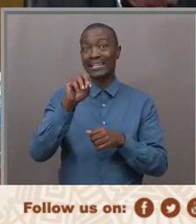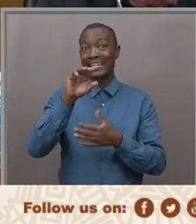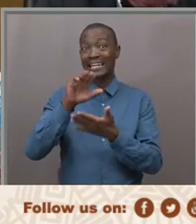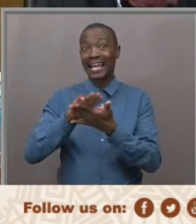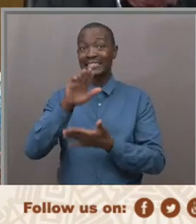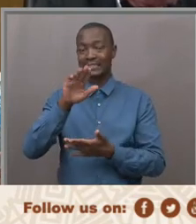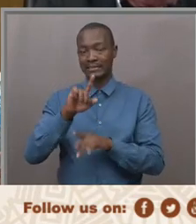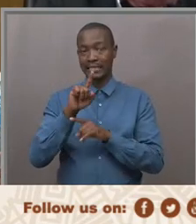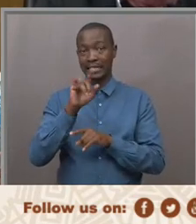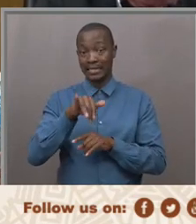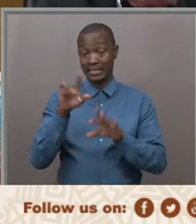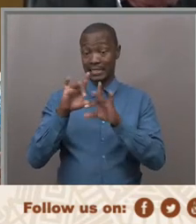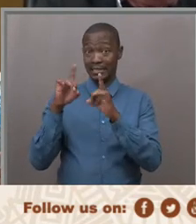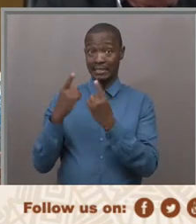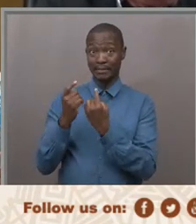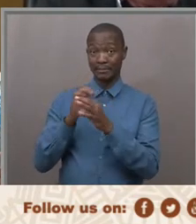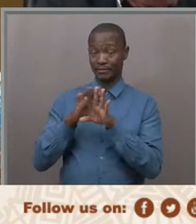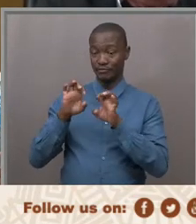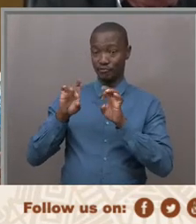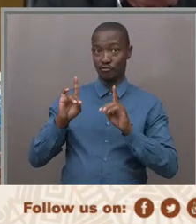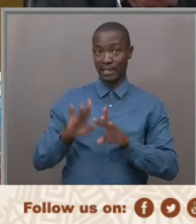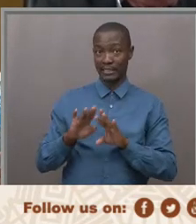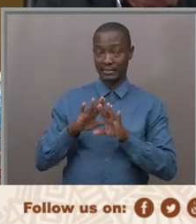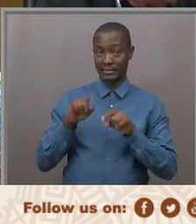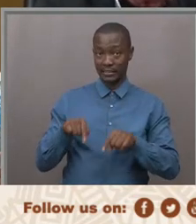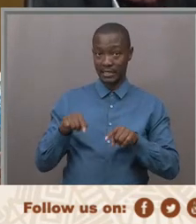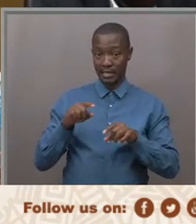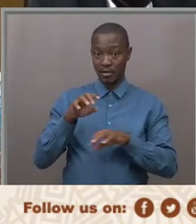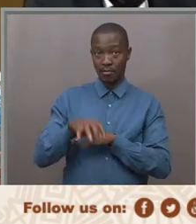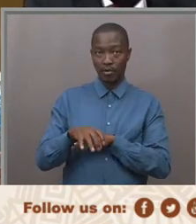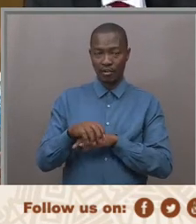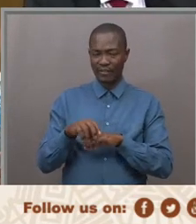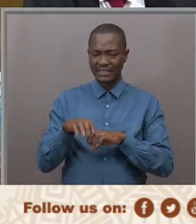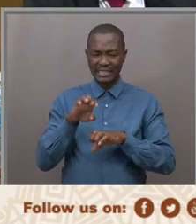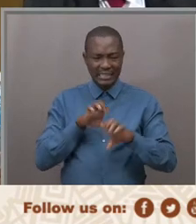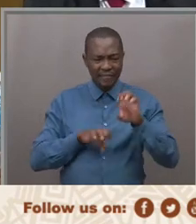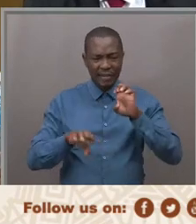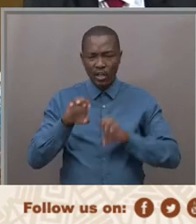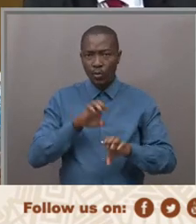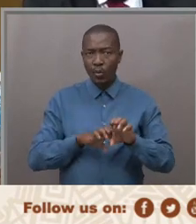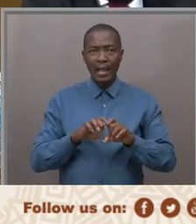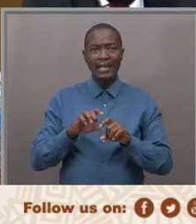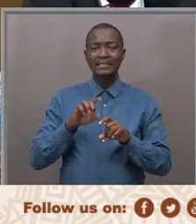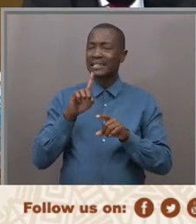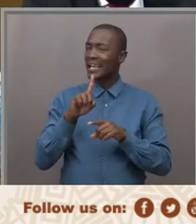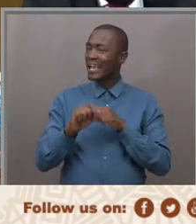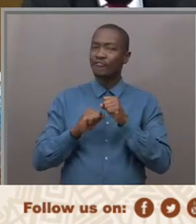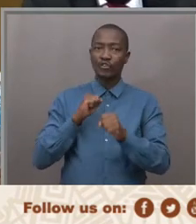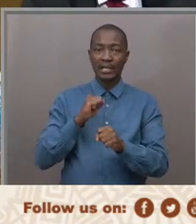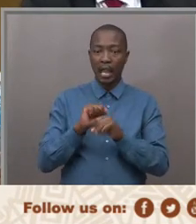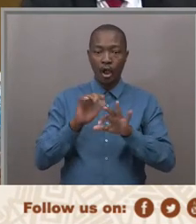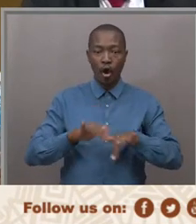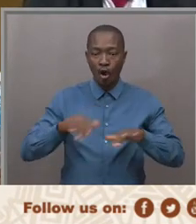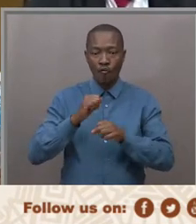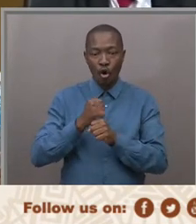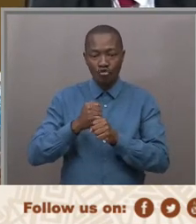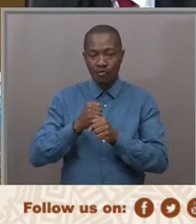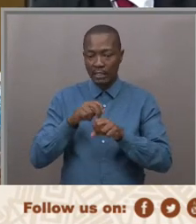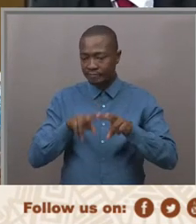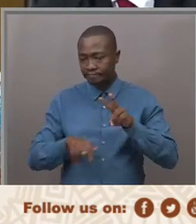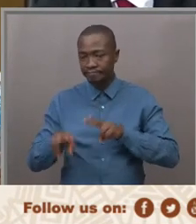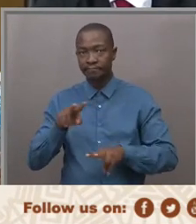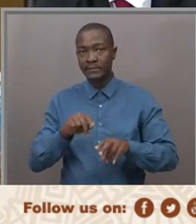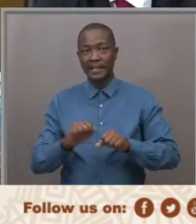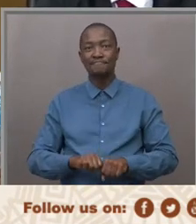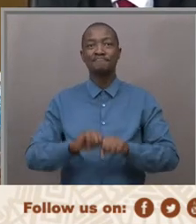of Education in our province is now evaluating every year the performance of all grades and publishing the